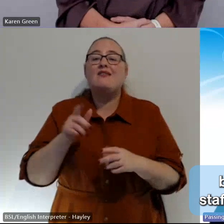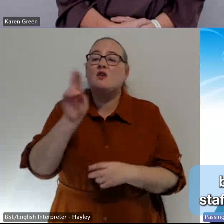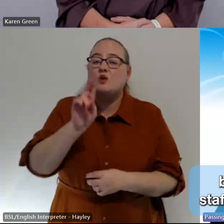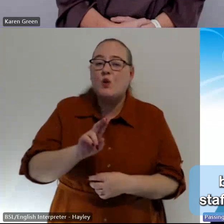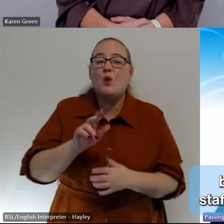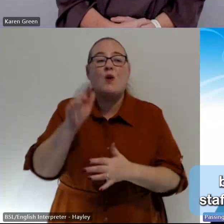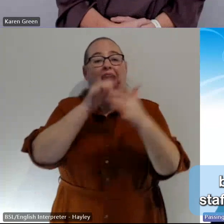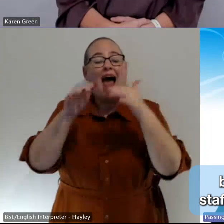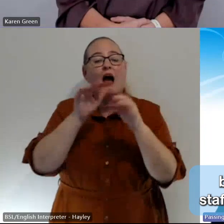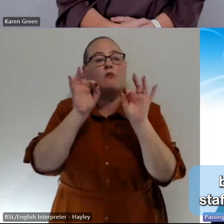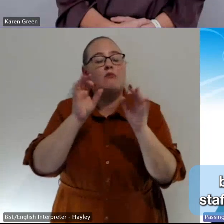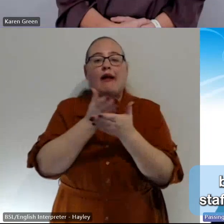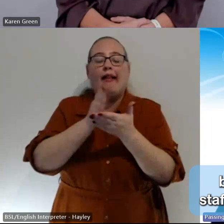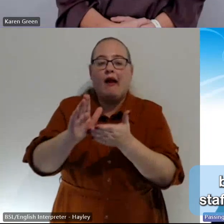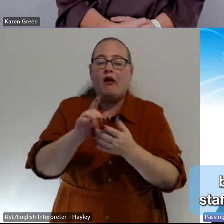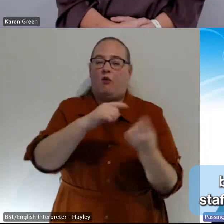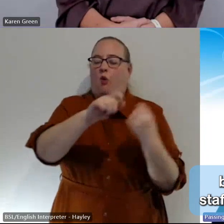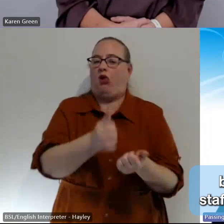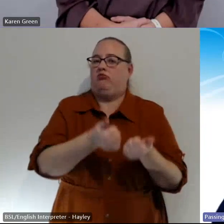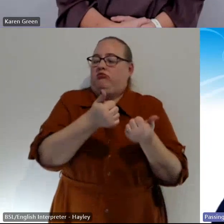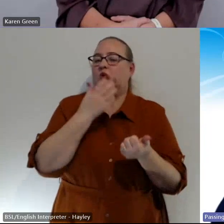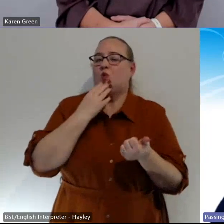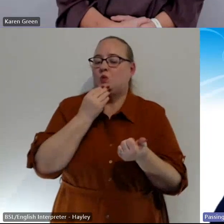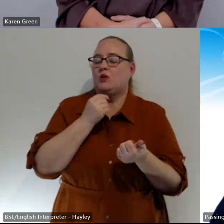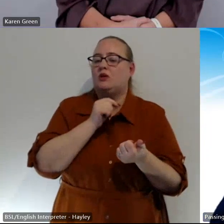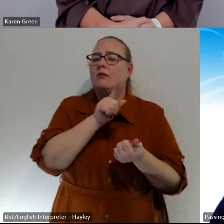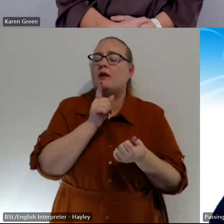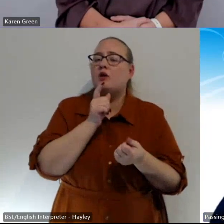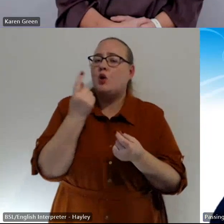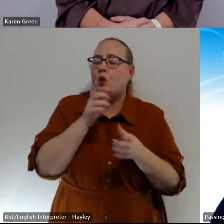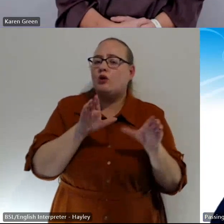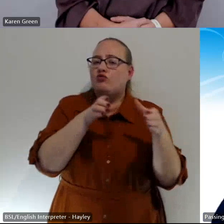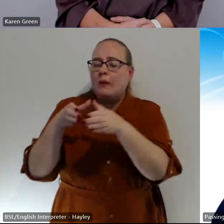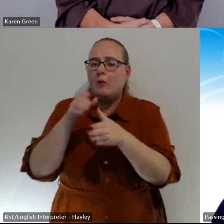there any particular groups of staff and children who would benefit most?